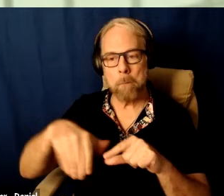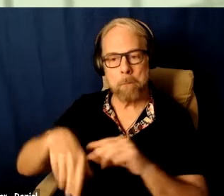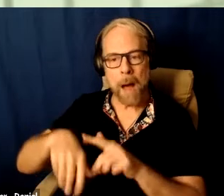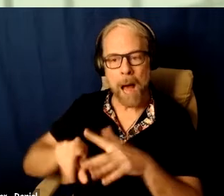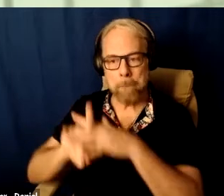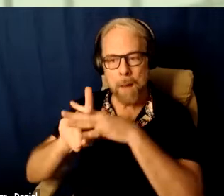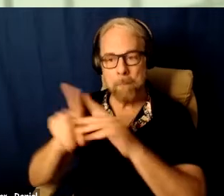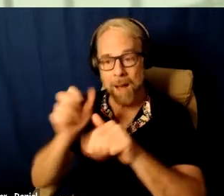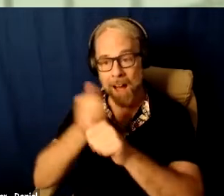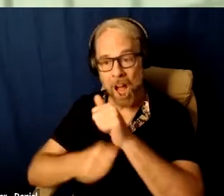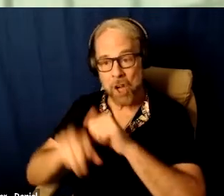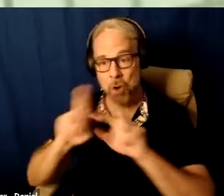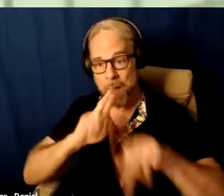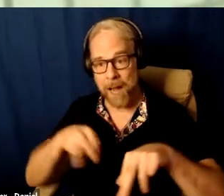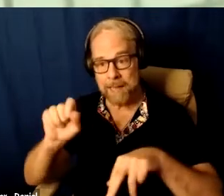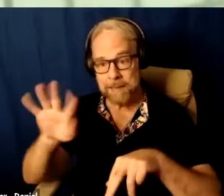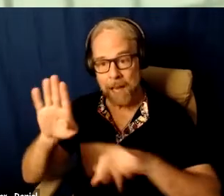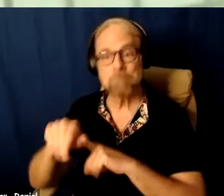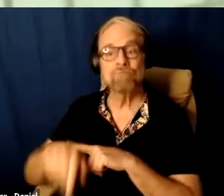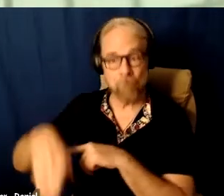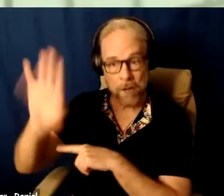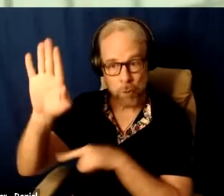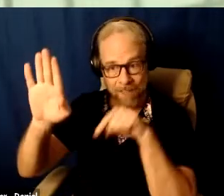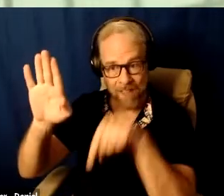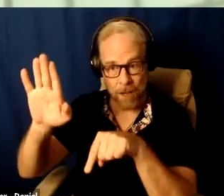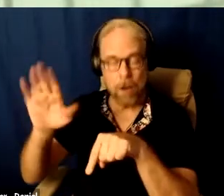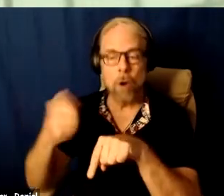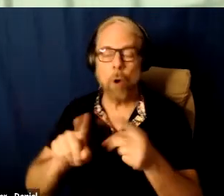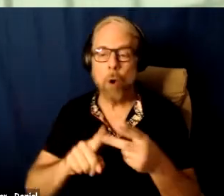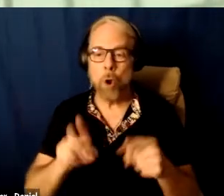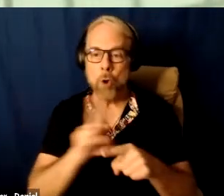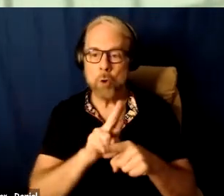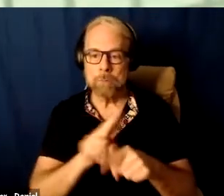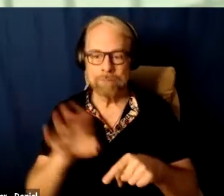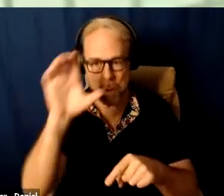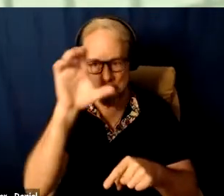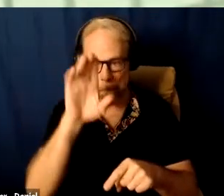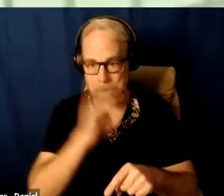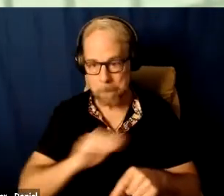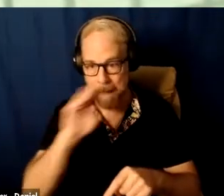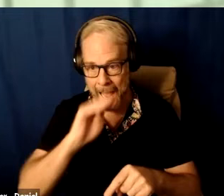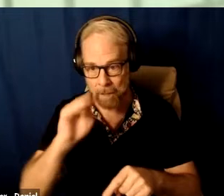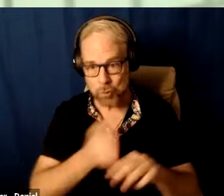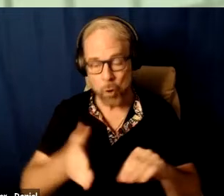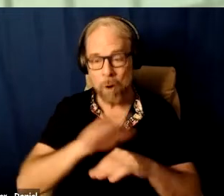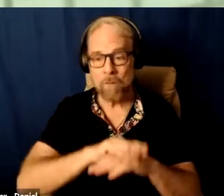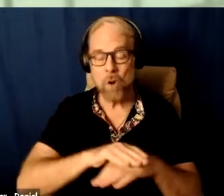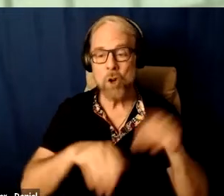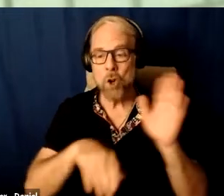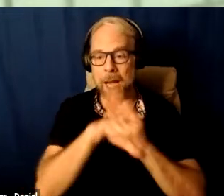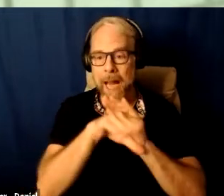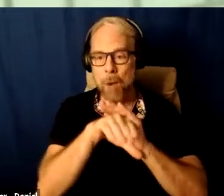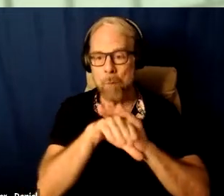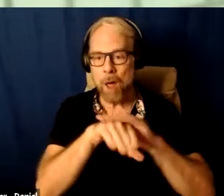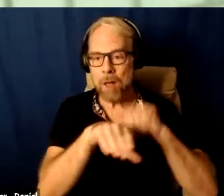tab. You can raise your hand, or you can move your mouse over your camera thumbnail.